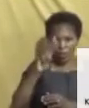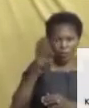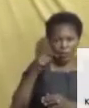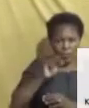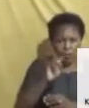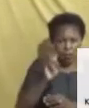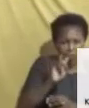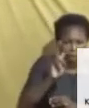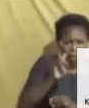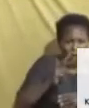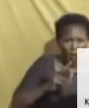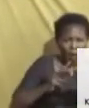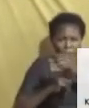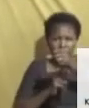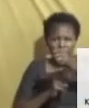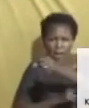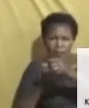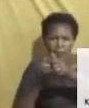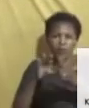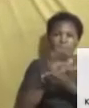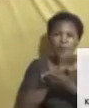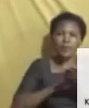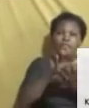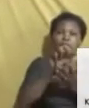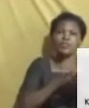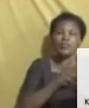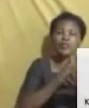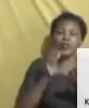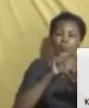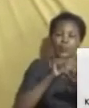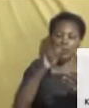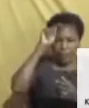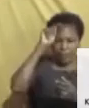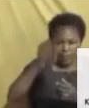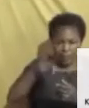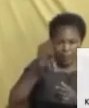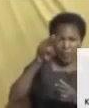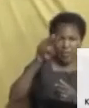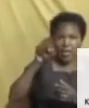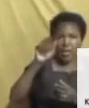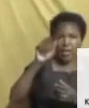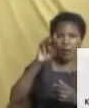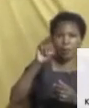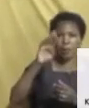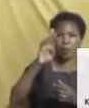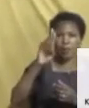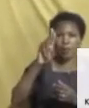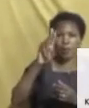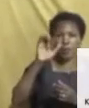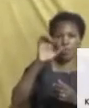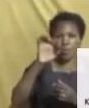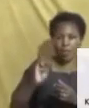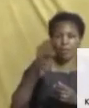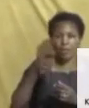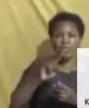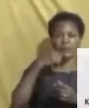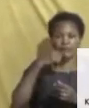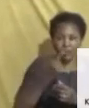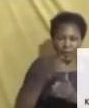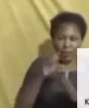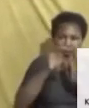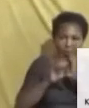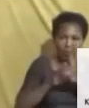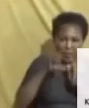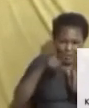pillars as the basic structure. Justice Nambuye said it is the Constitution itself